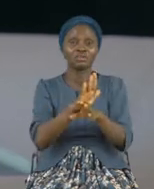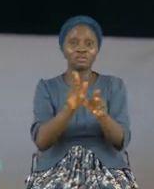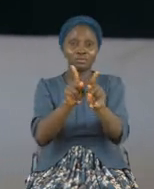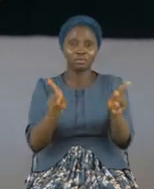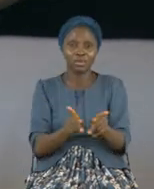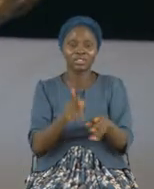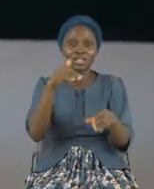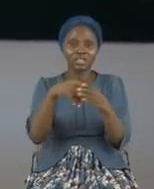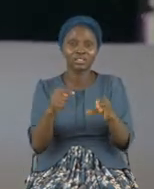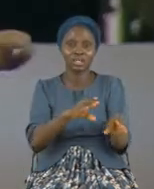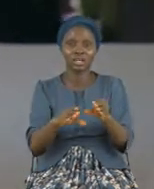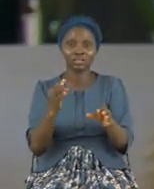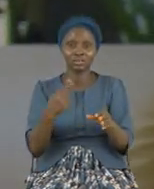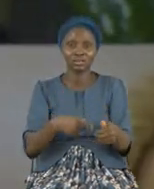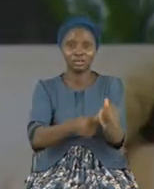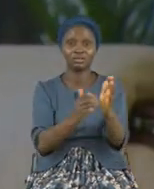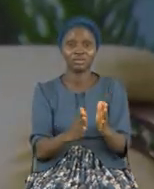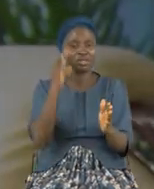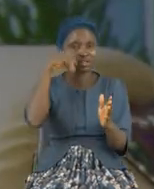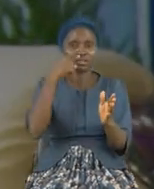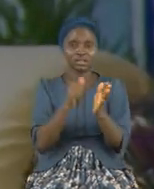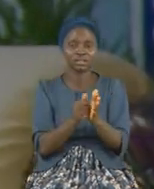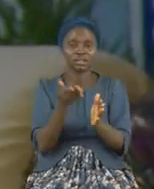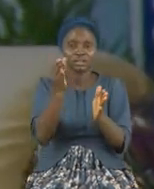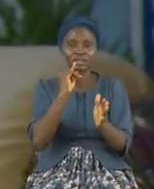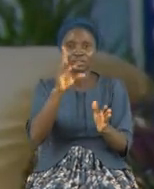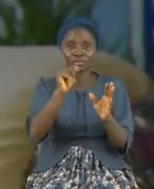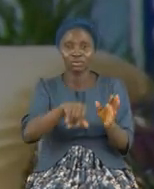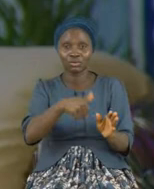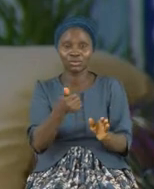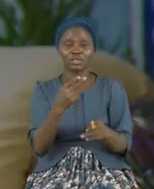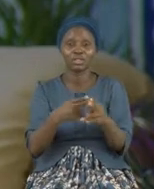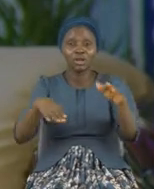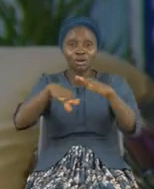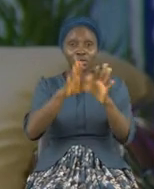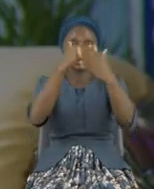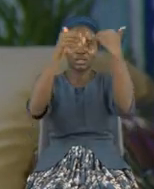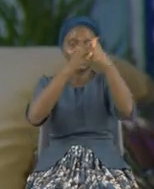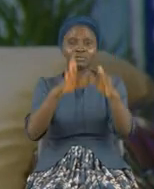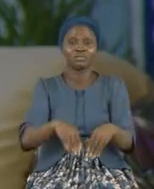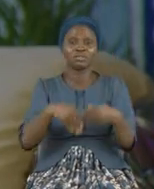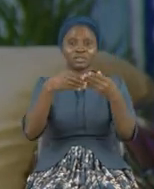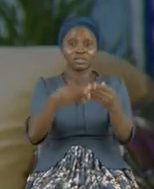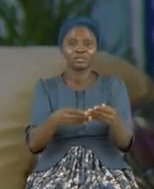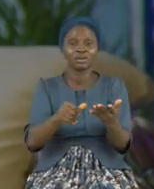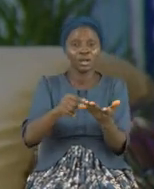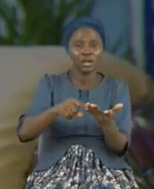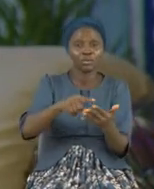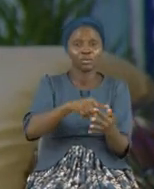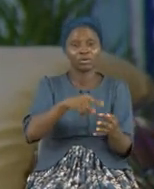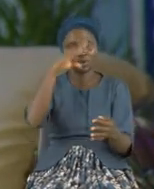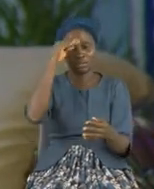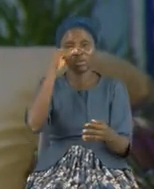It says, there's no other name under heaven given among men whereby we must